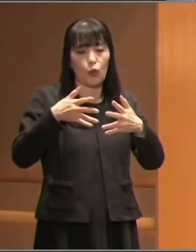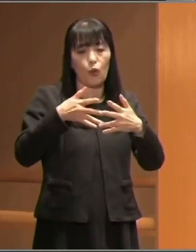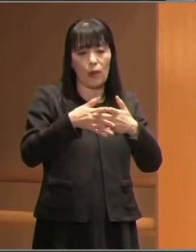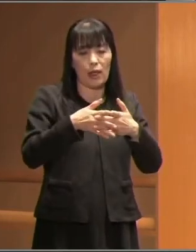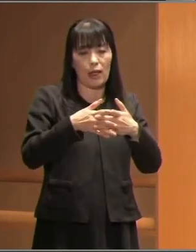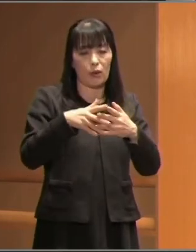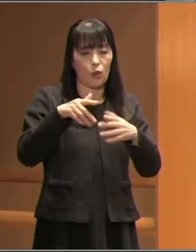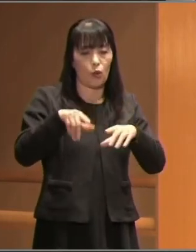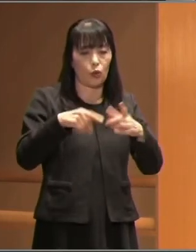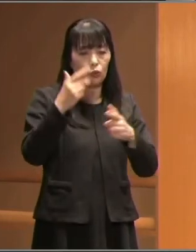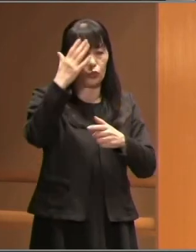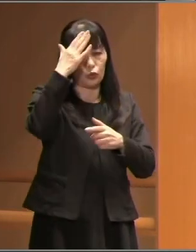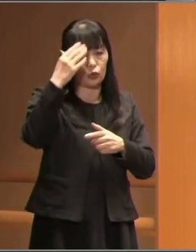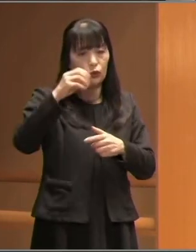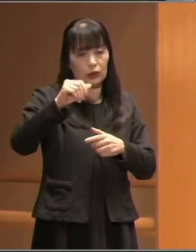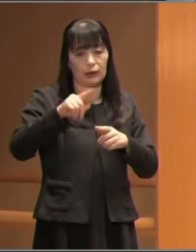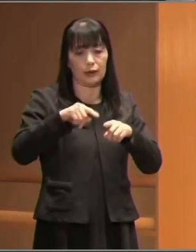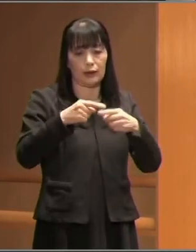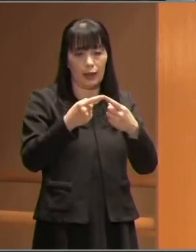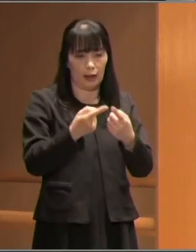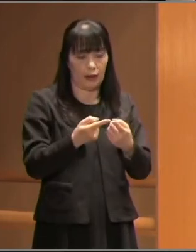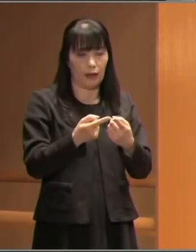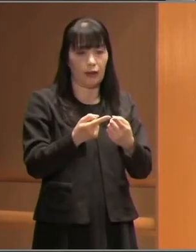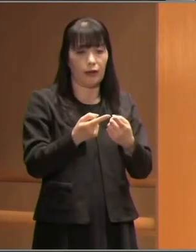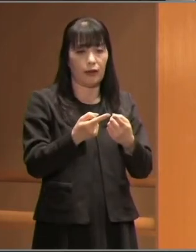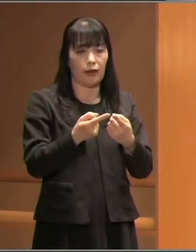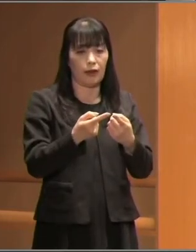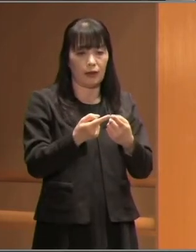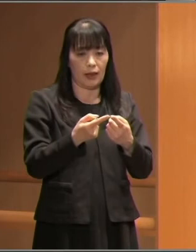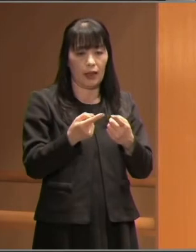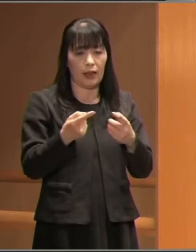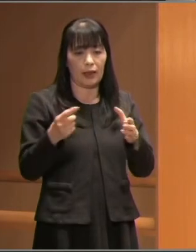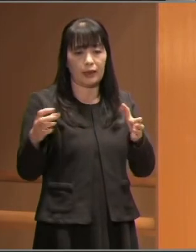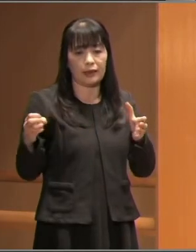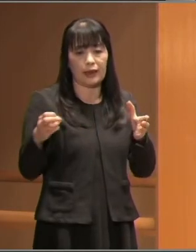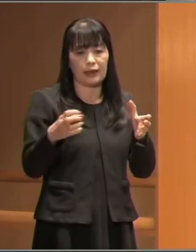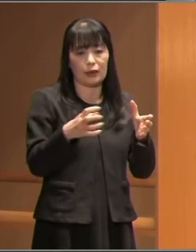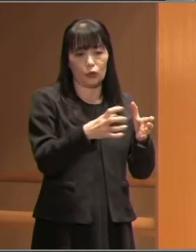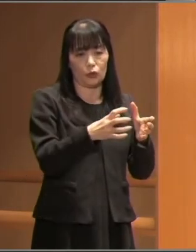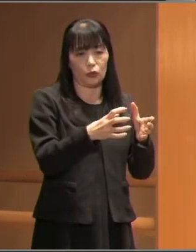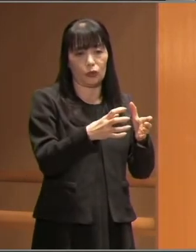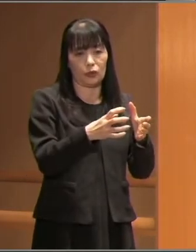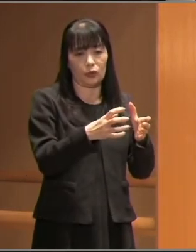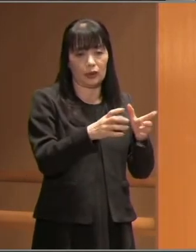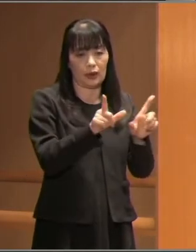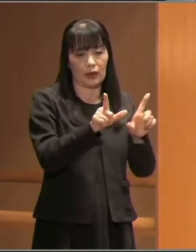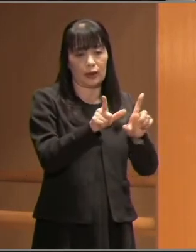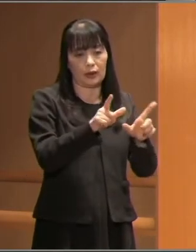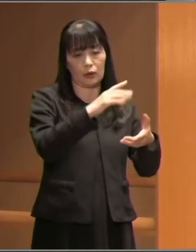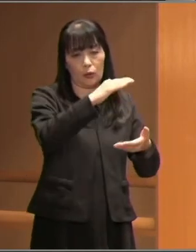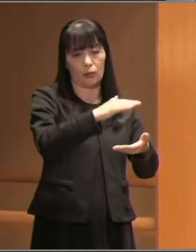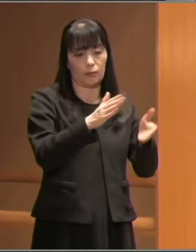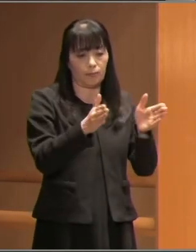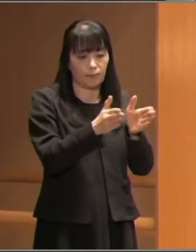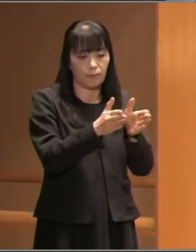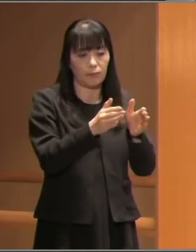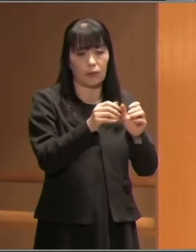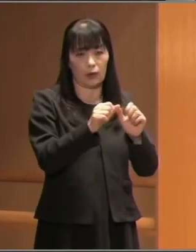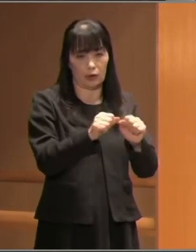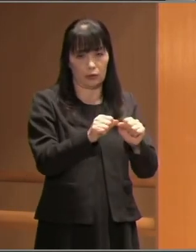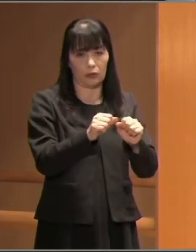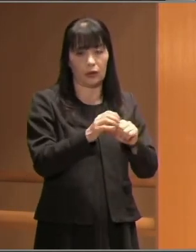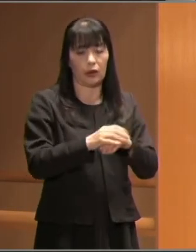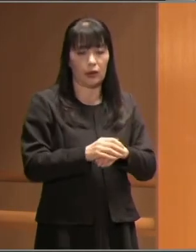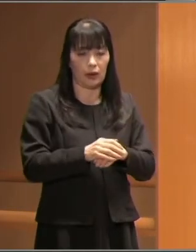transparent resin with 15% of CNF and polycarbonate were molded by injection press